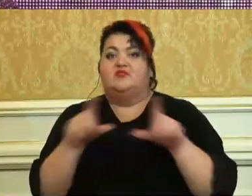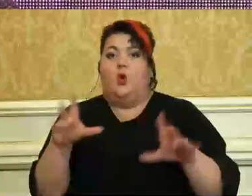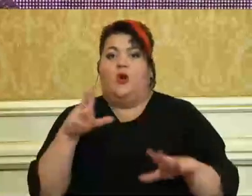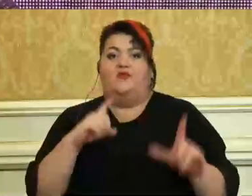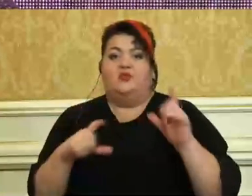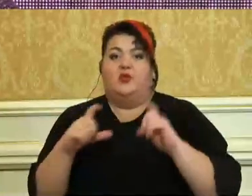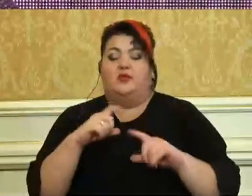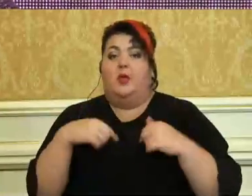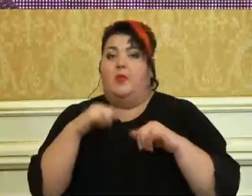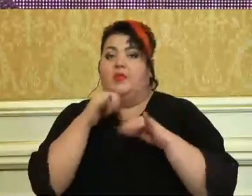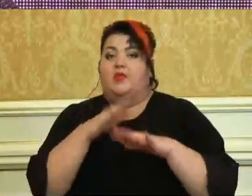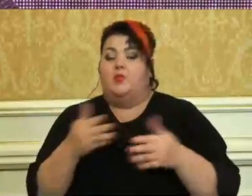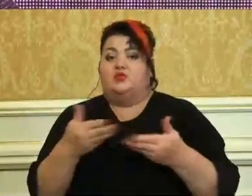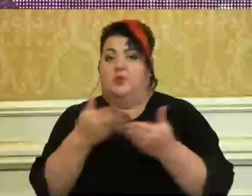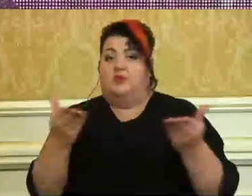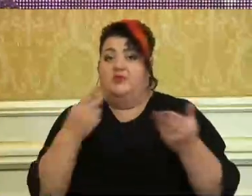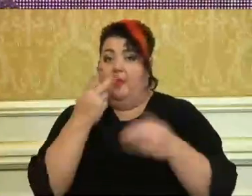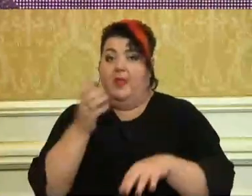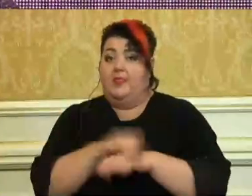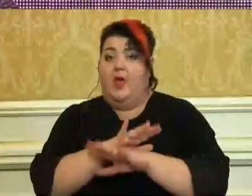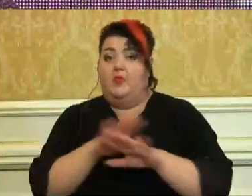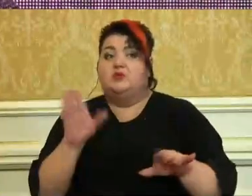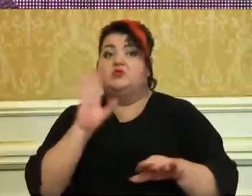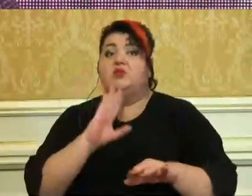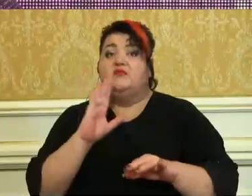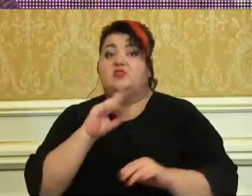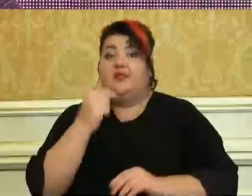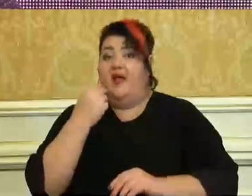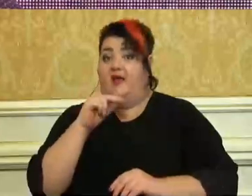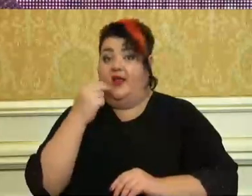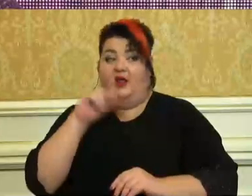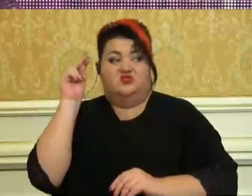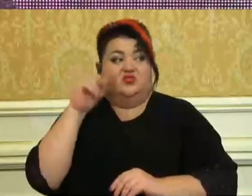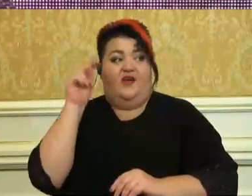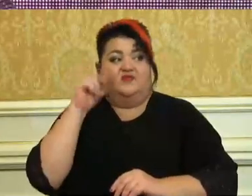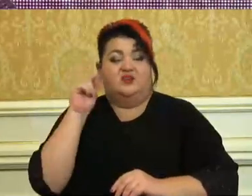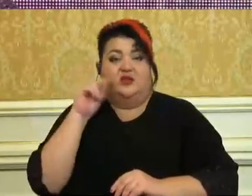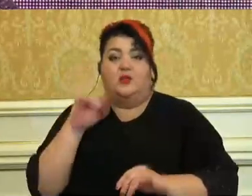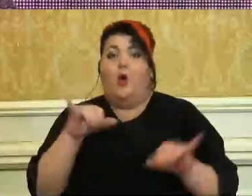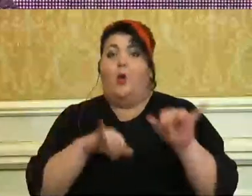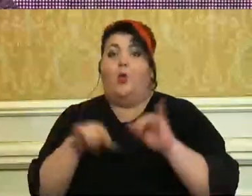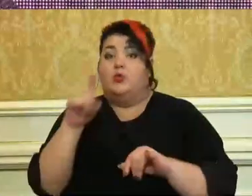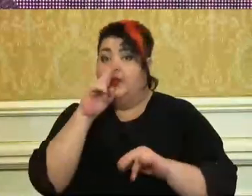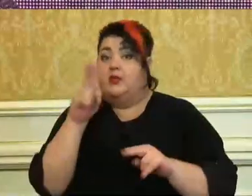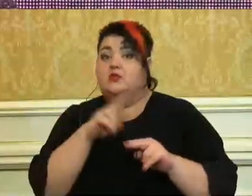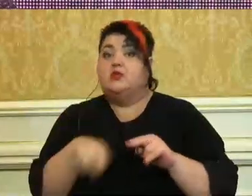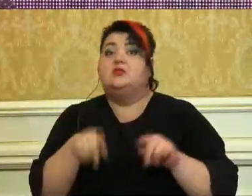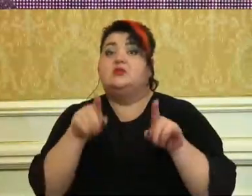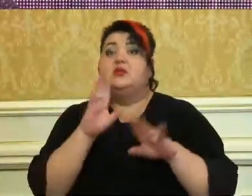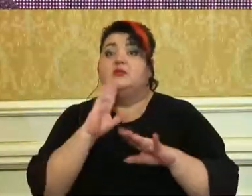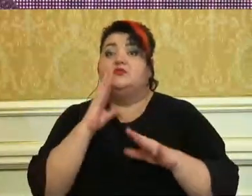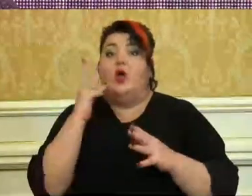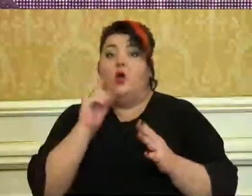achievements, educational achievements at school or at the university. We cannot mention that women, girls,